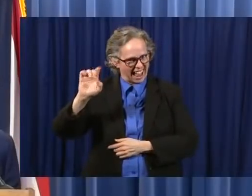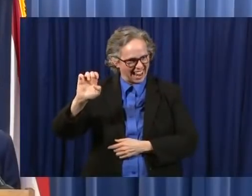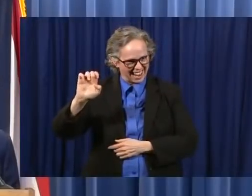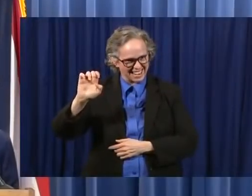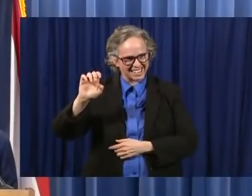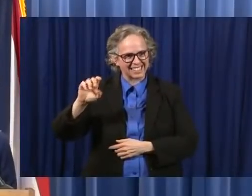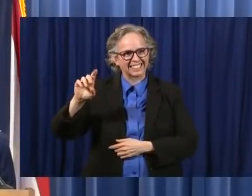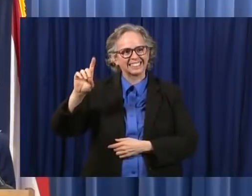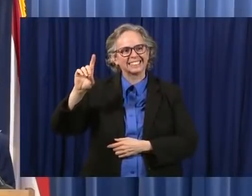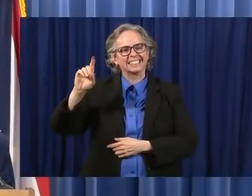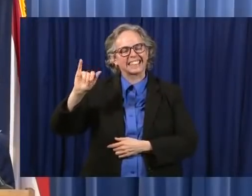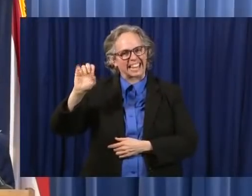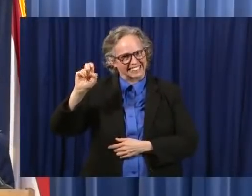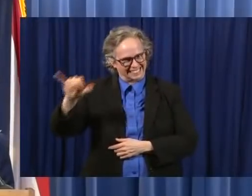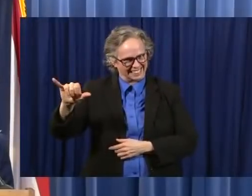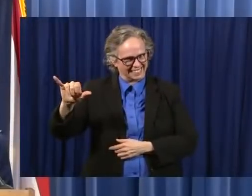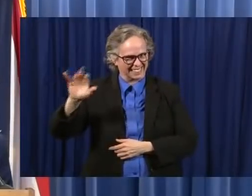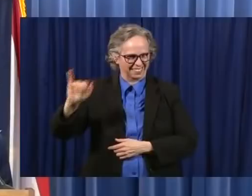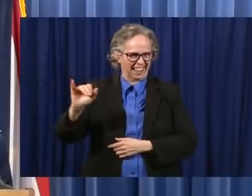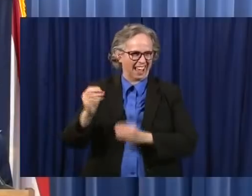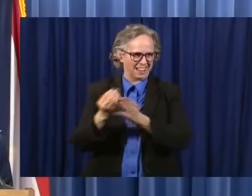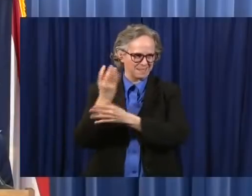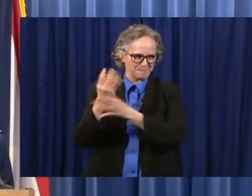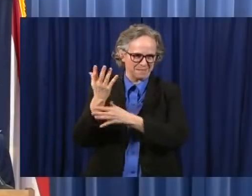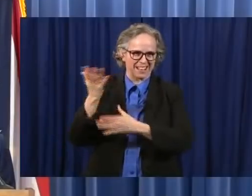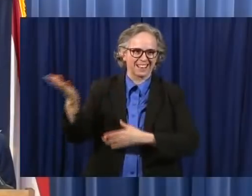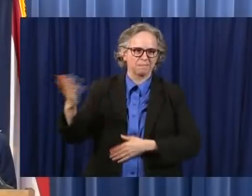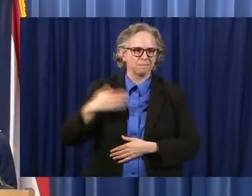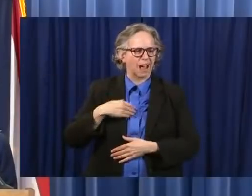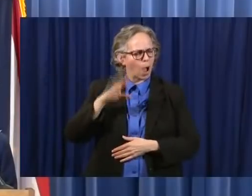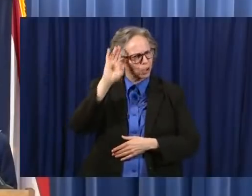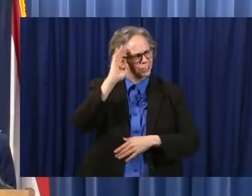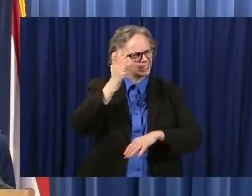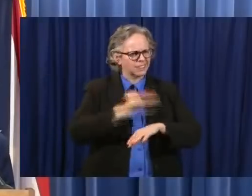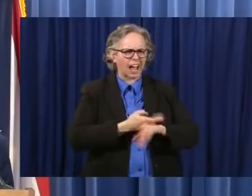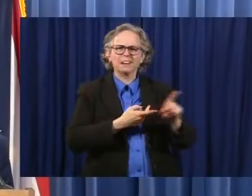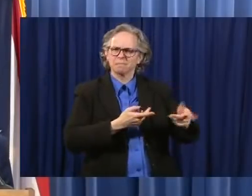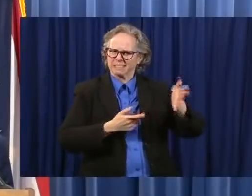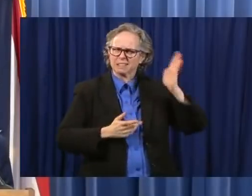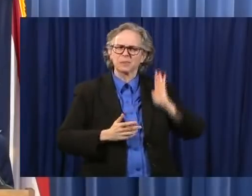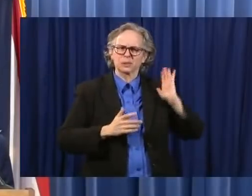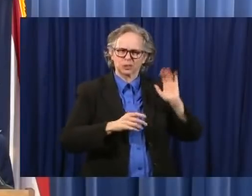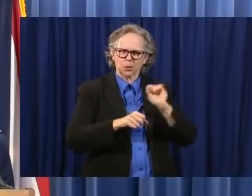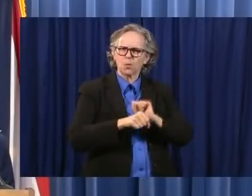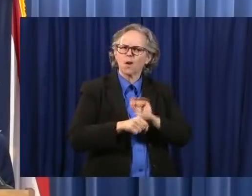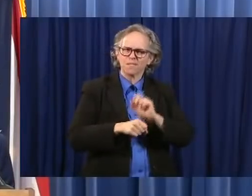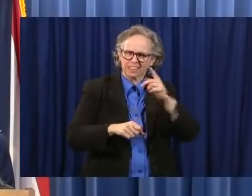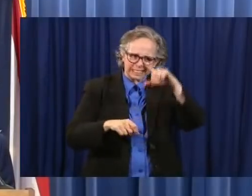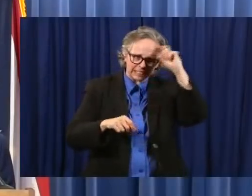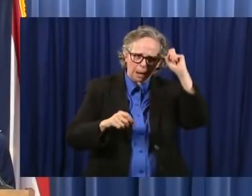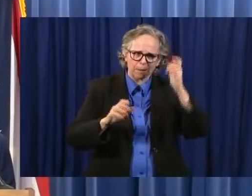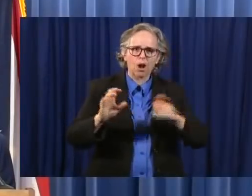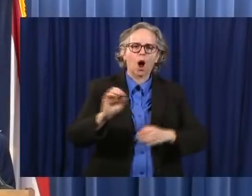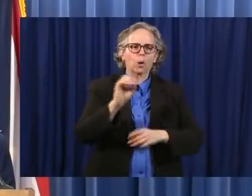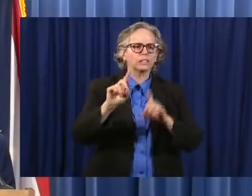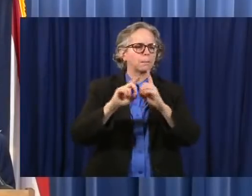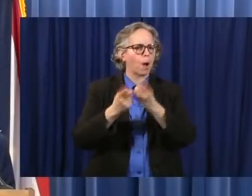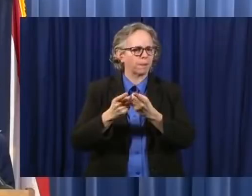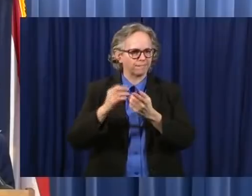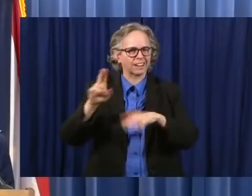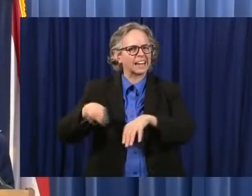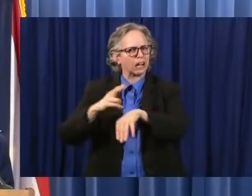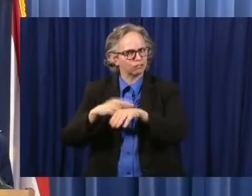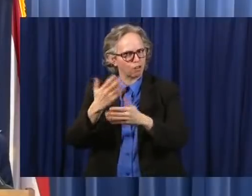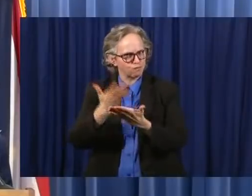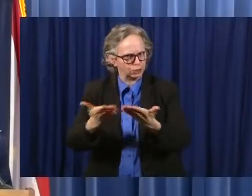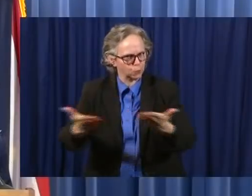a summer for Guy Denny at the Ohio Department of Natural Resources in the Natural Areas Division. And John was a